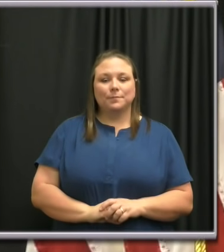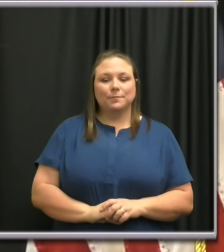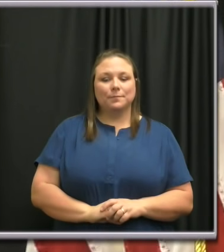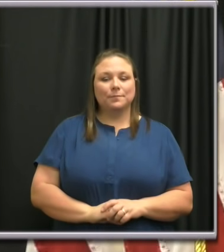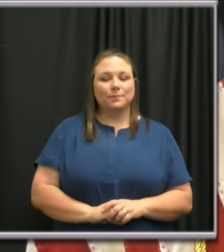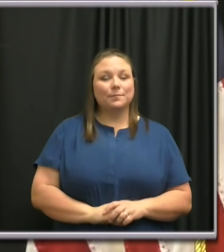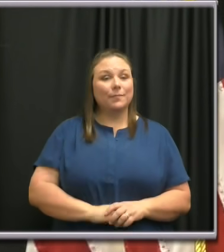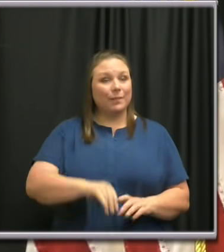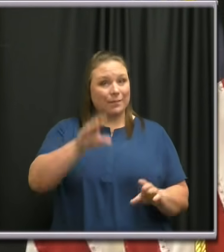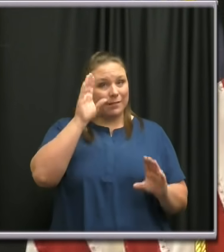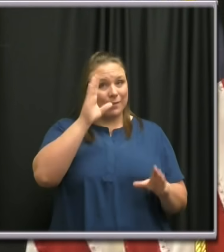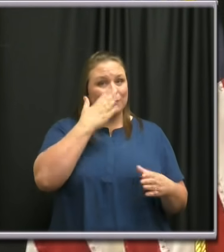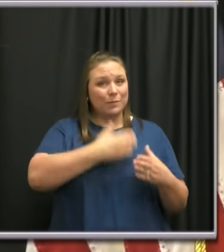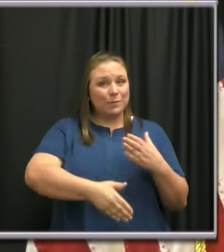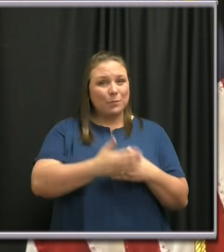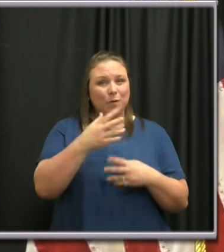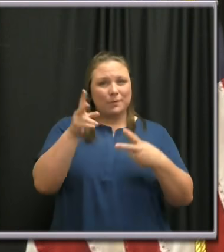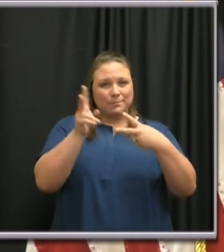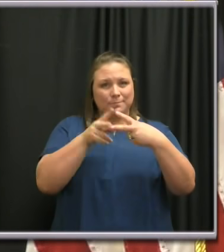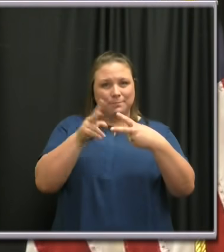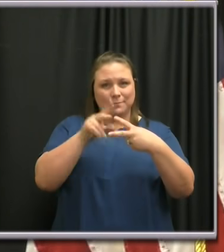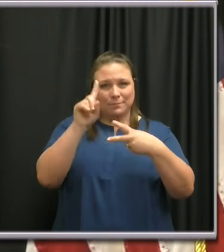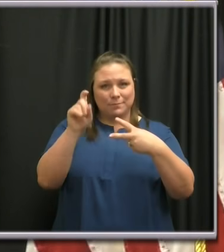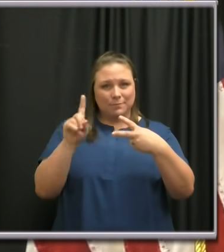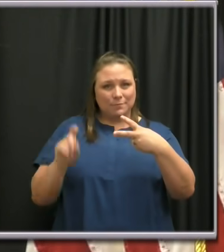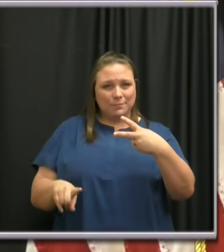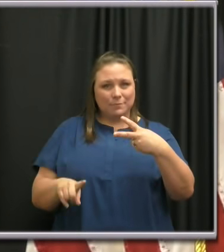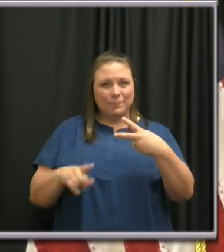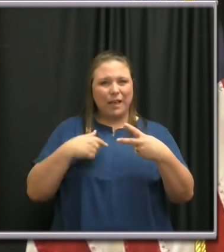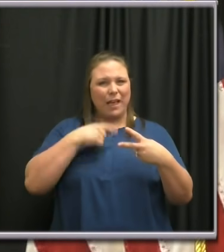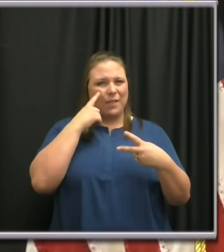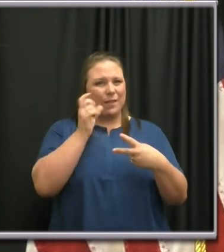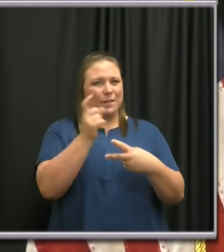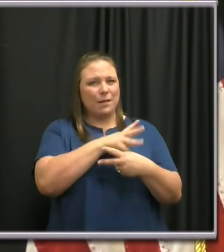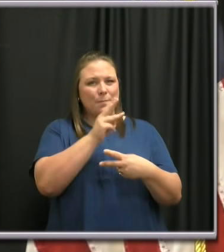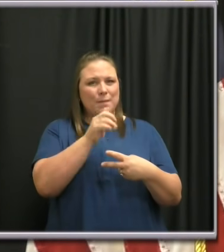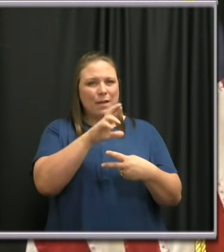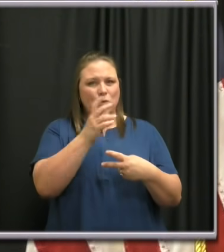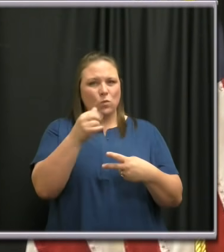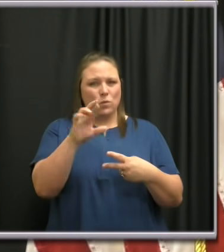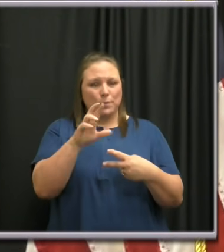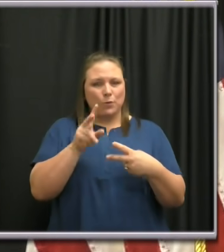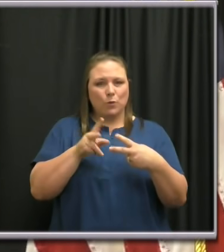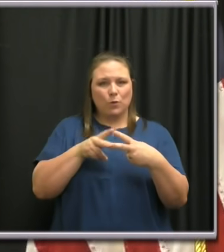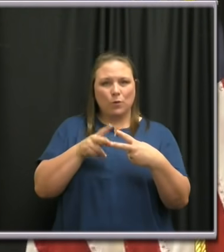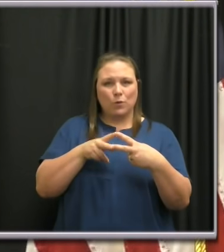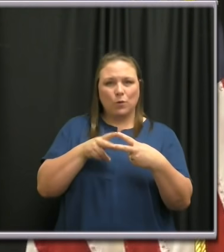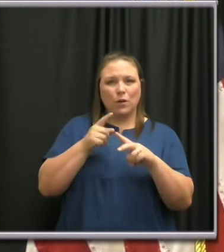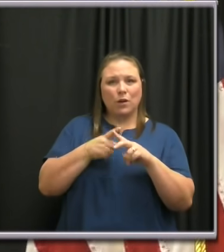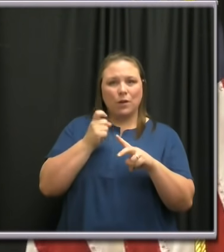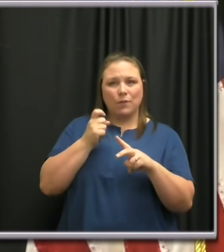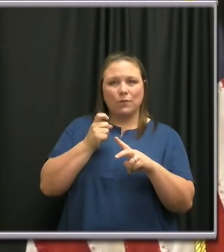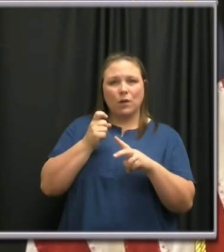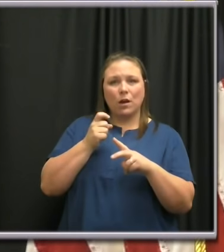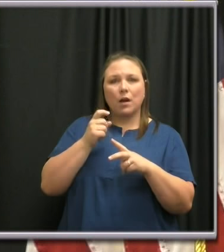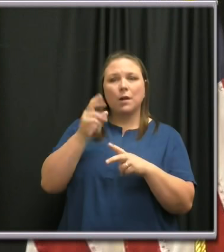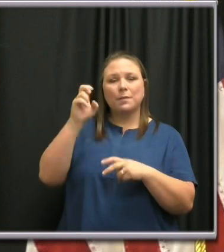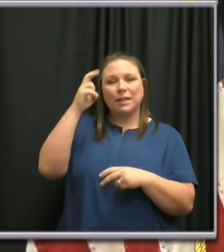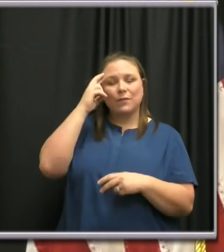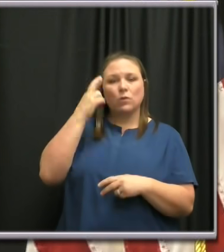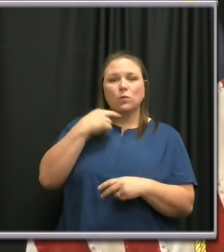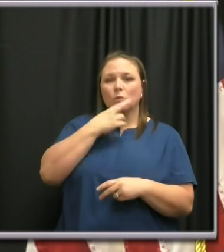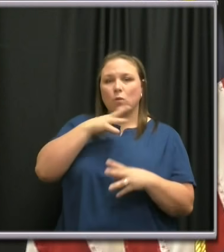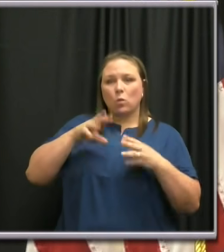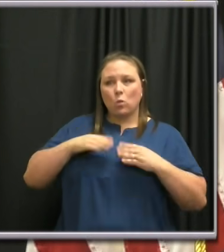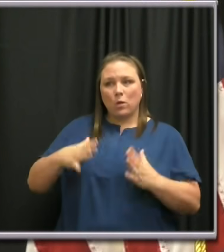Yes, hi, good morning. This is a two-part question, probably for Mayor Cooper. It's actually from some Nashville restaurant owners that I